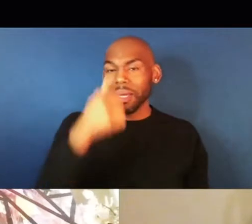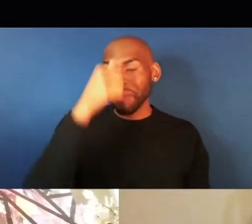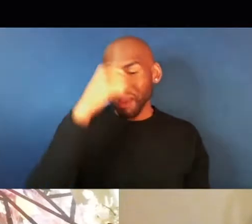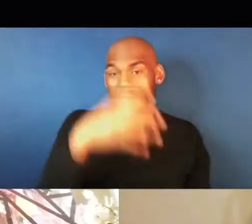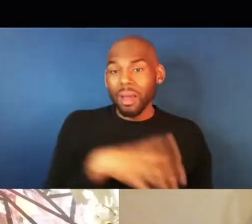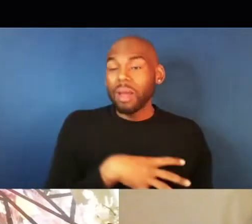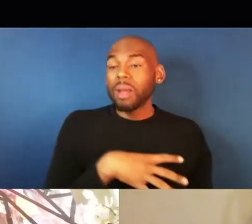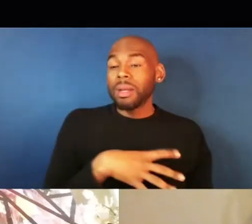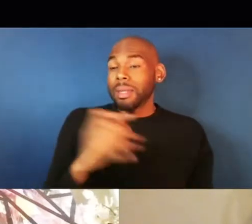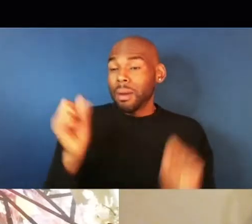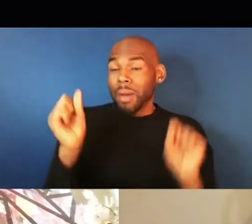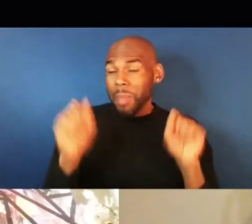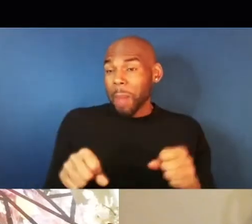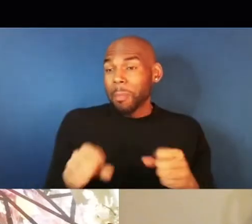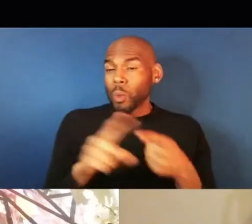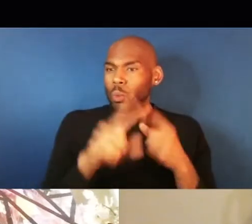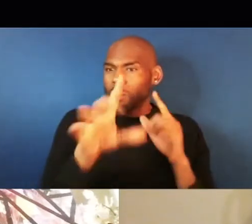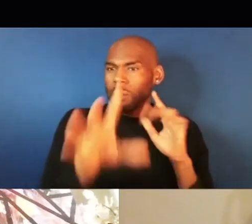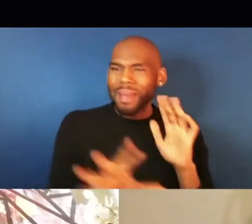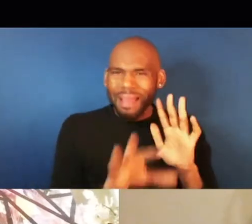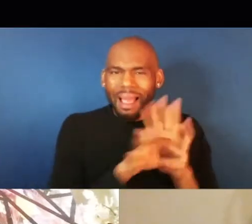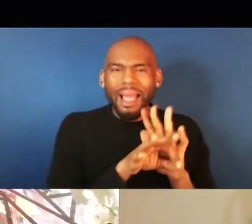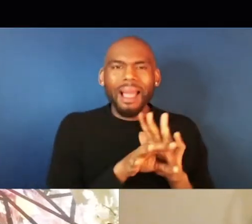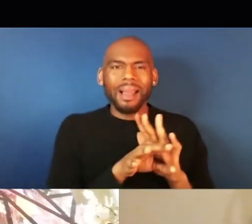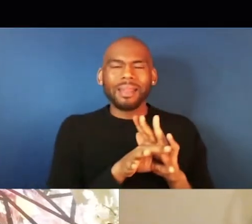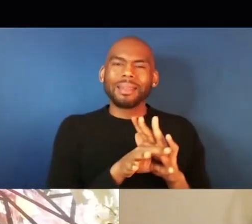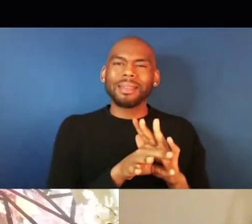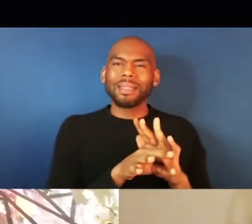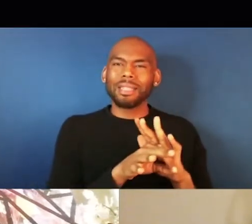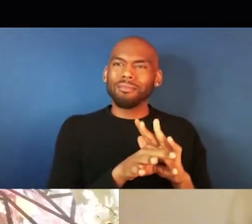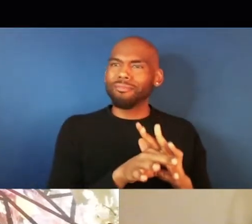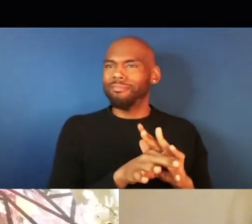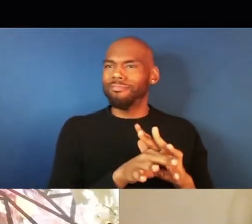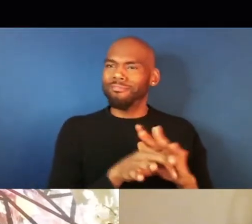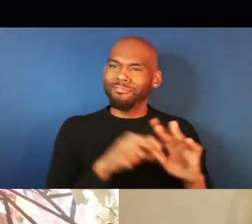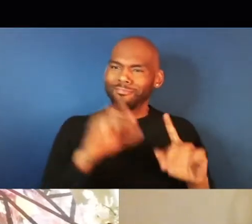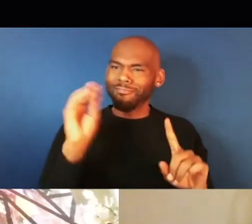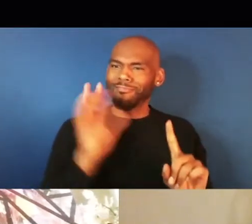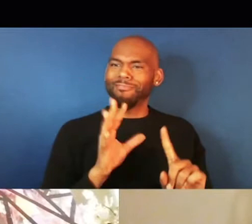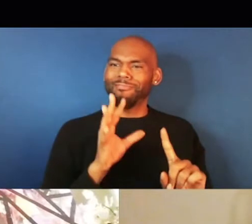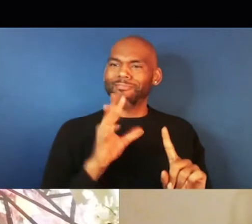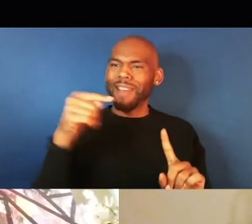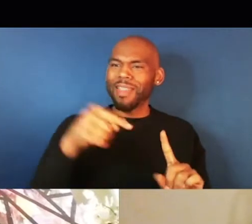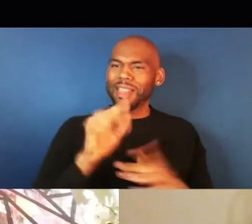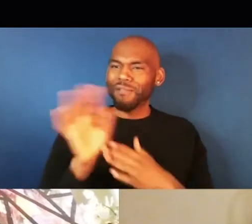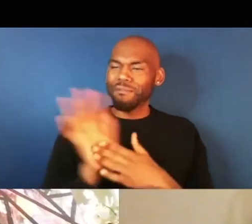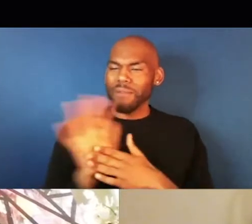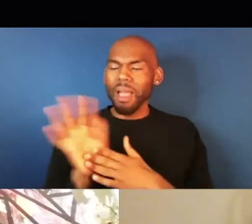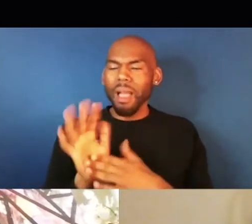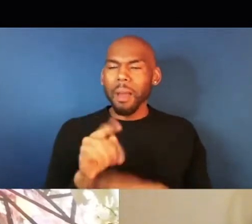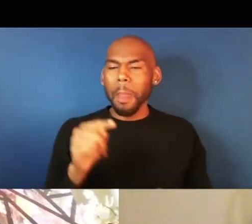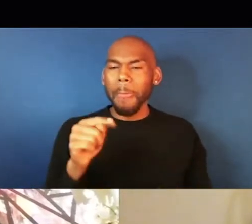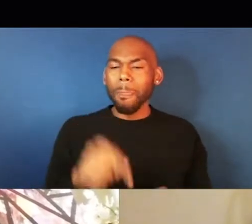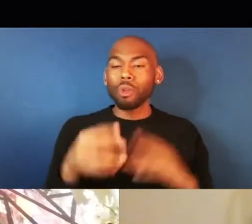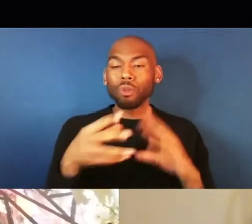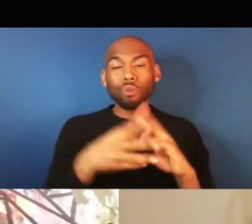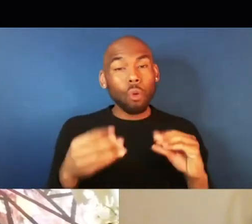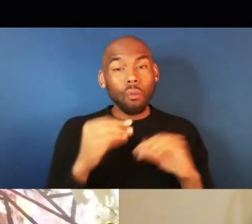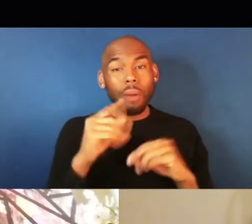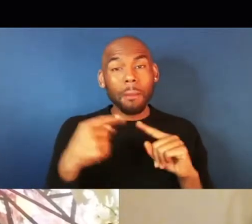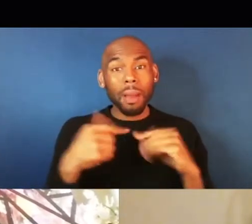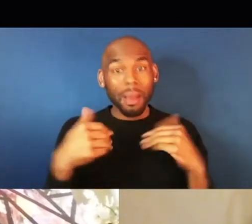beautiful young man to be able to be cast and star in this film. And so I'm Not Special. It's really a story